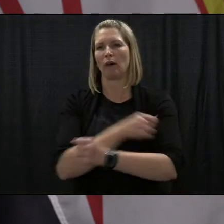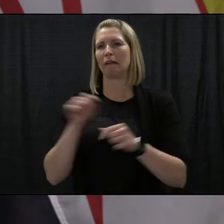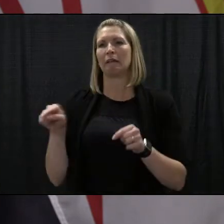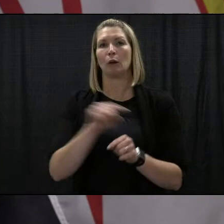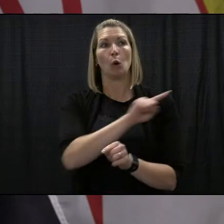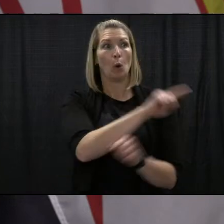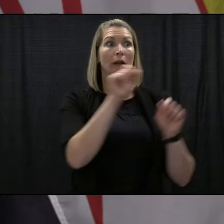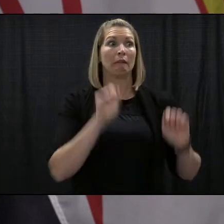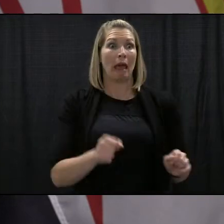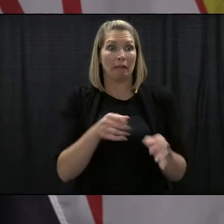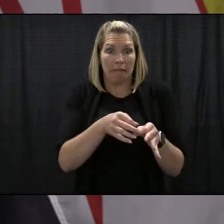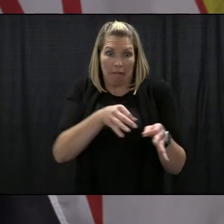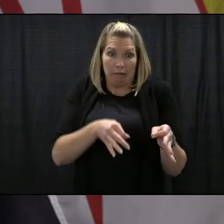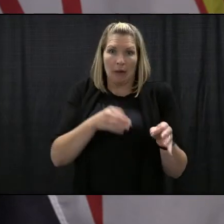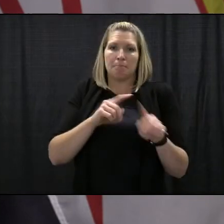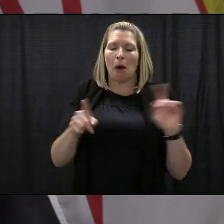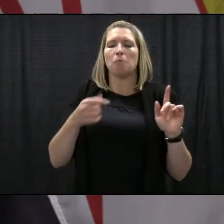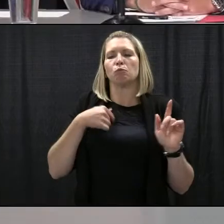way.